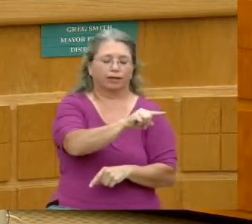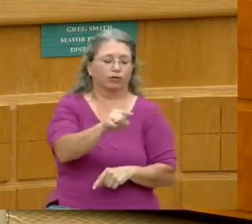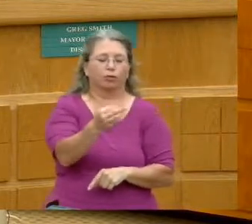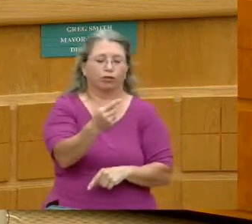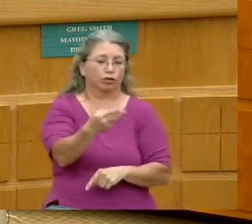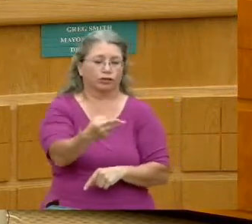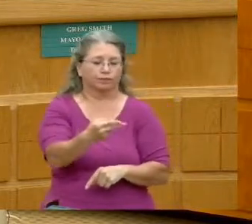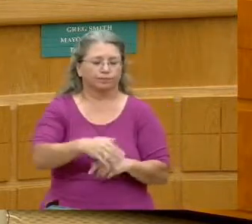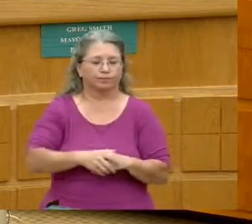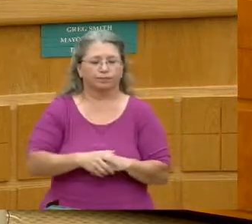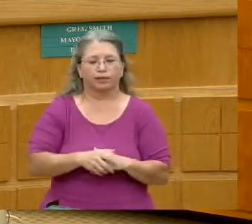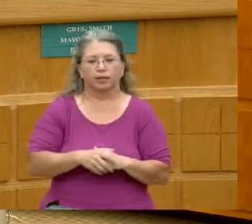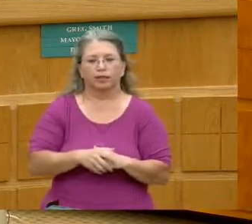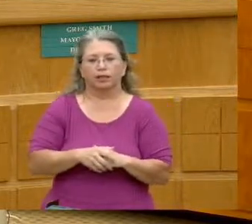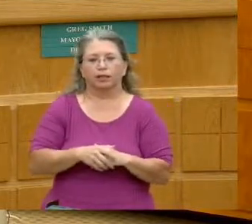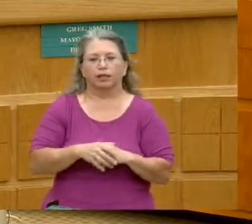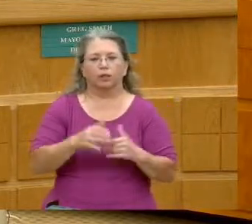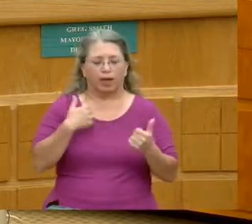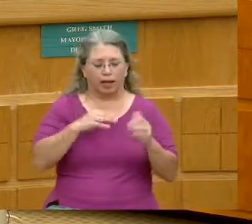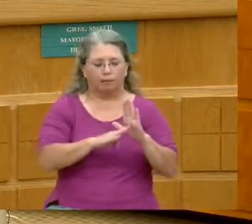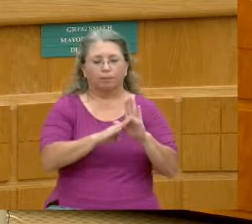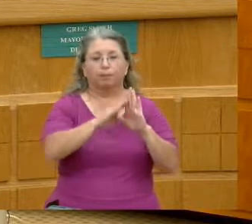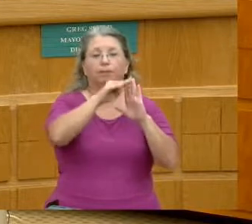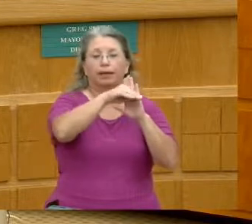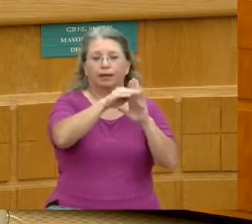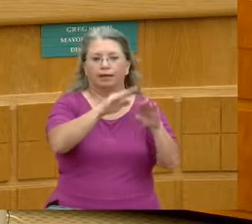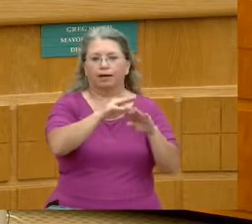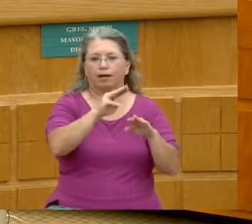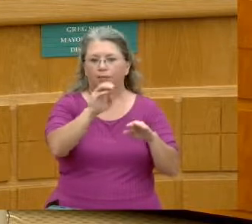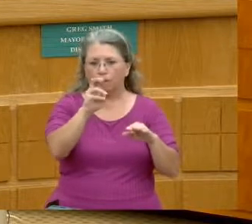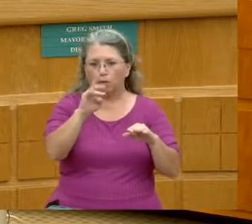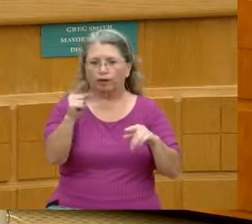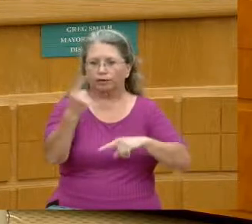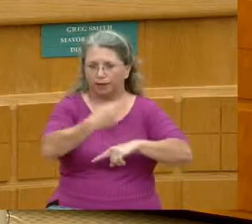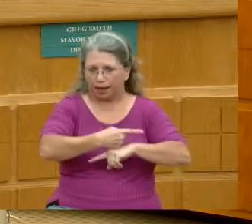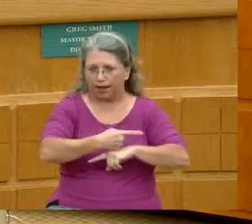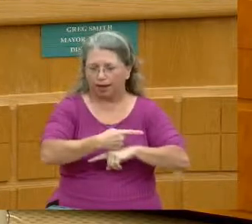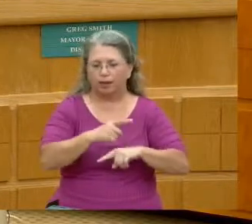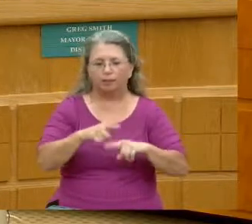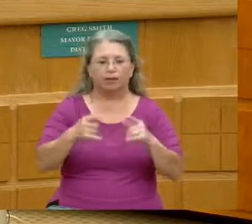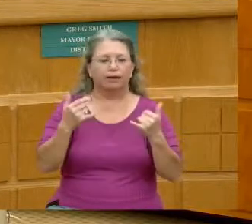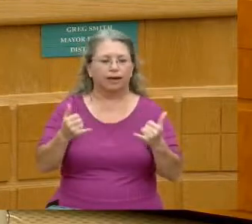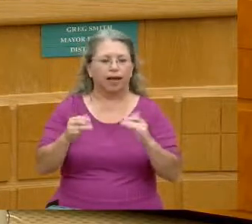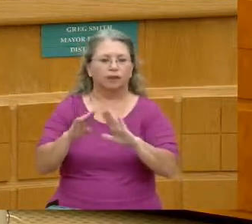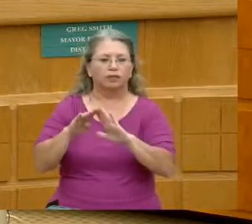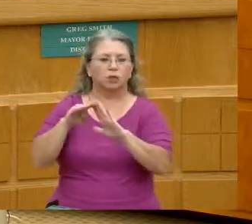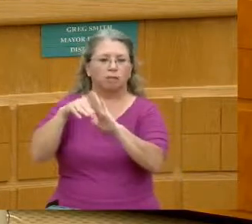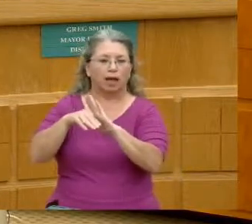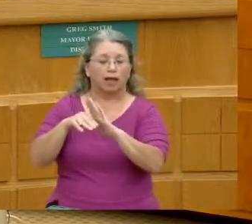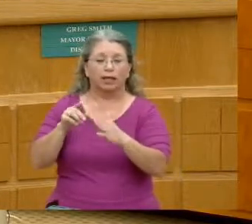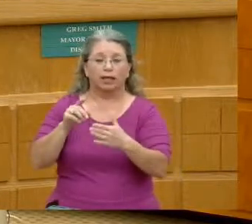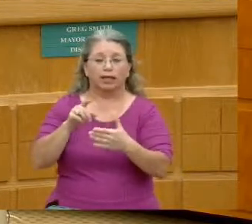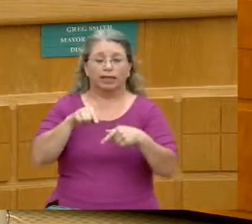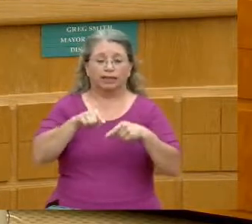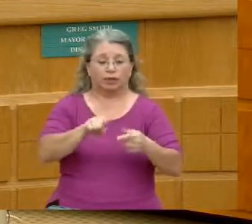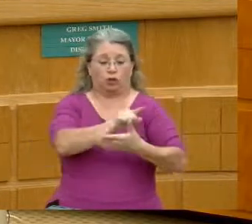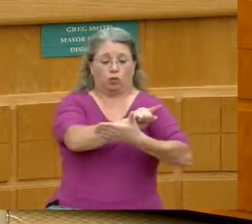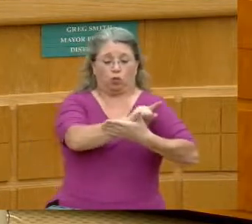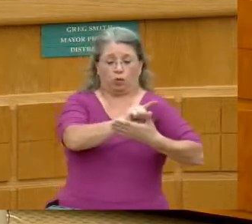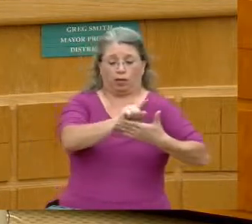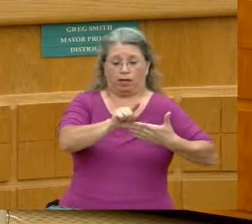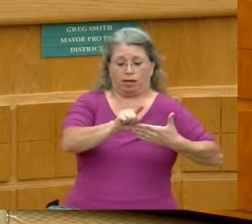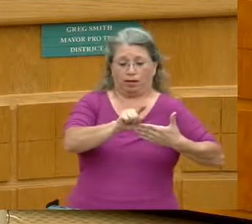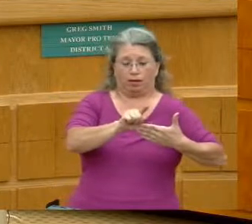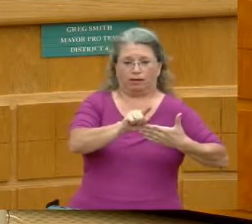on Memorial Day. Now it's going back down on the weekends. And for the weekdays, it's kind of plateaued. So this probably